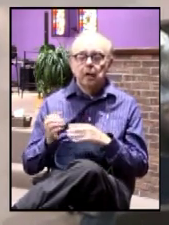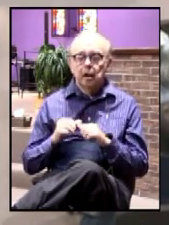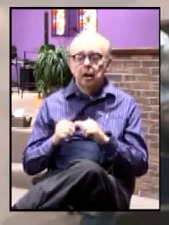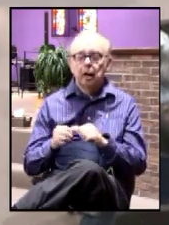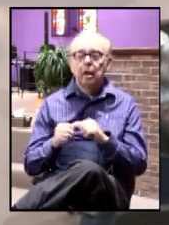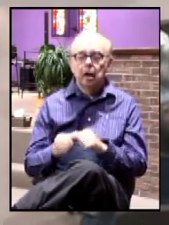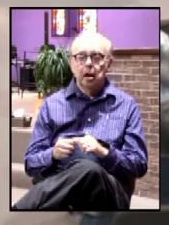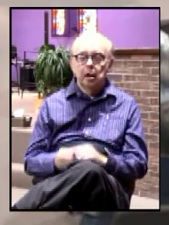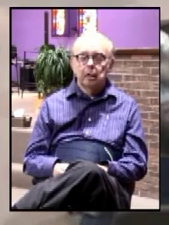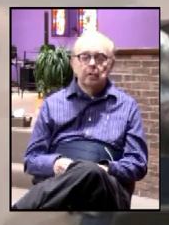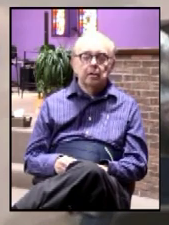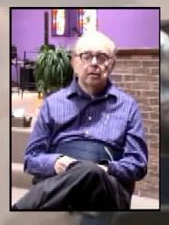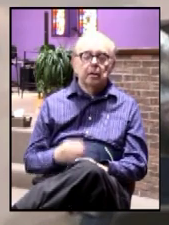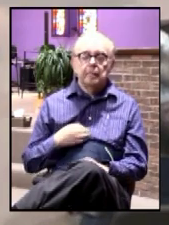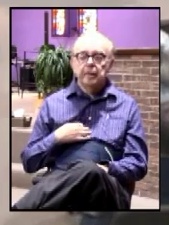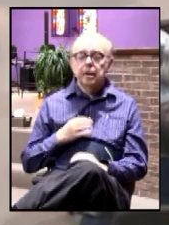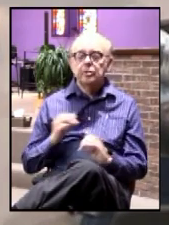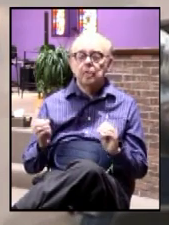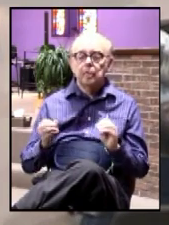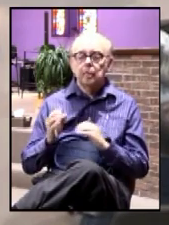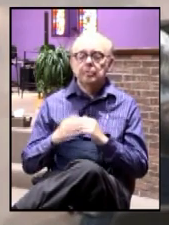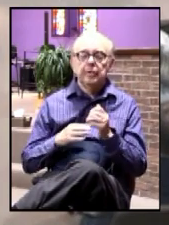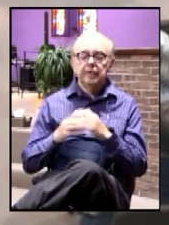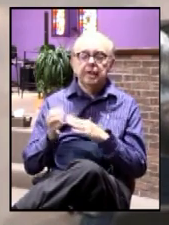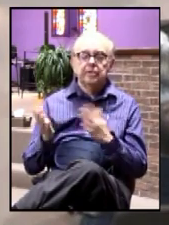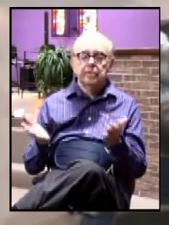if it keeps up, there ain't going to be no buildings.